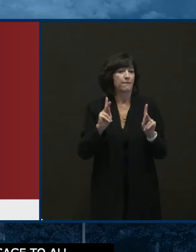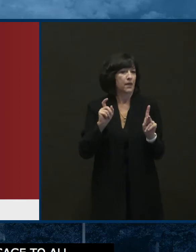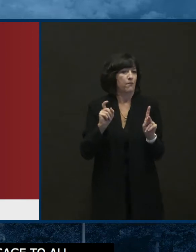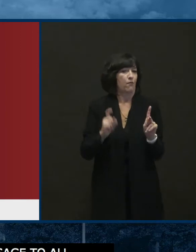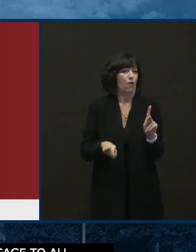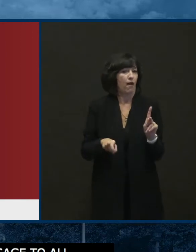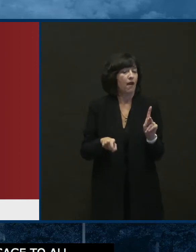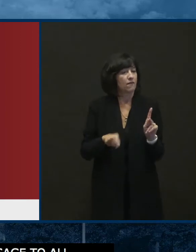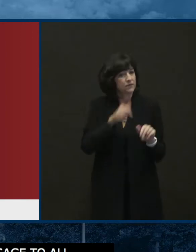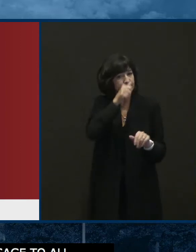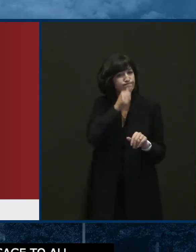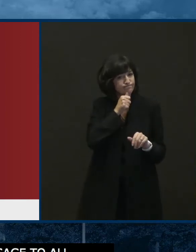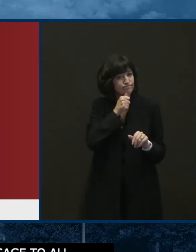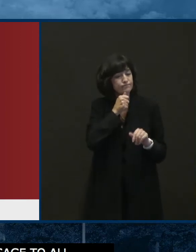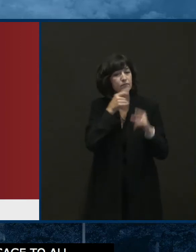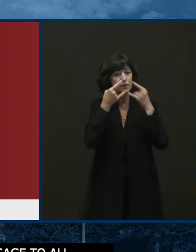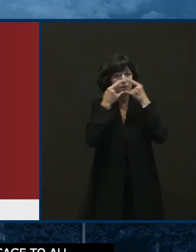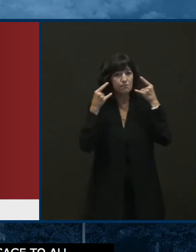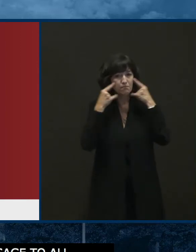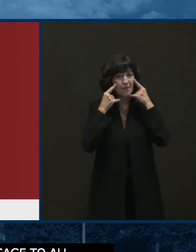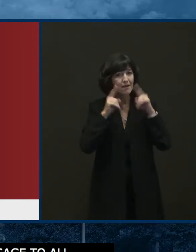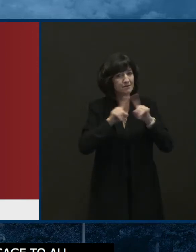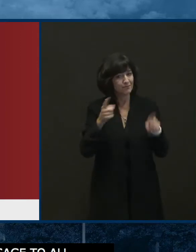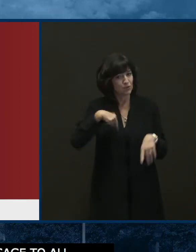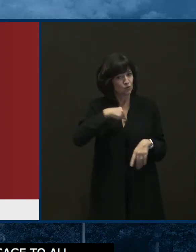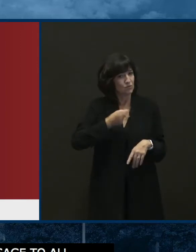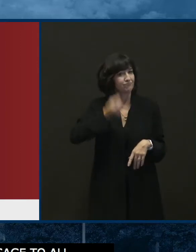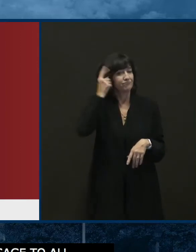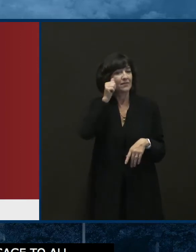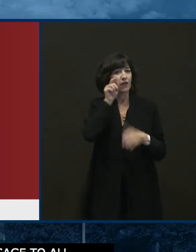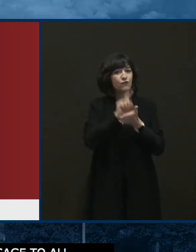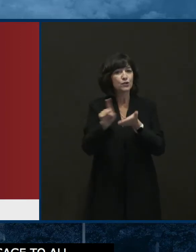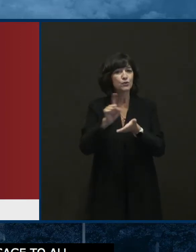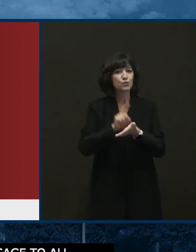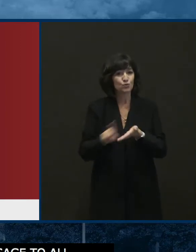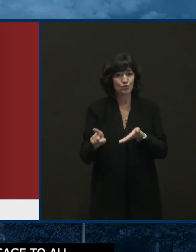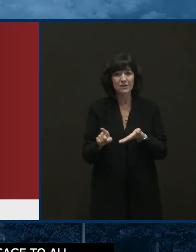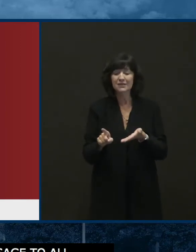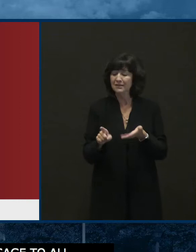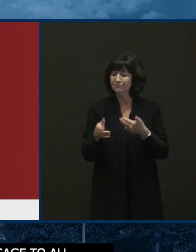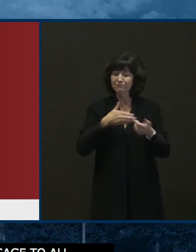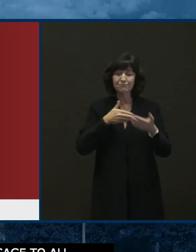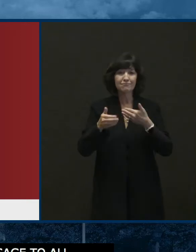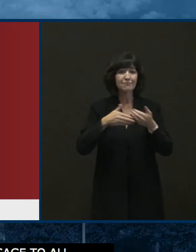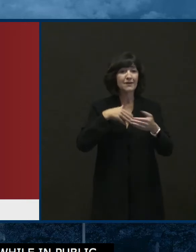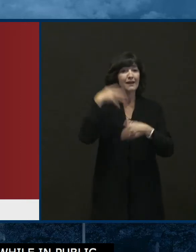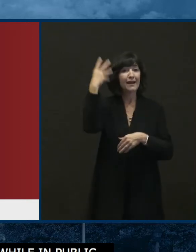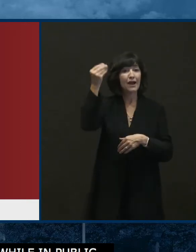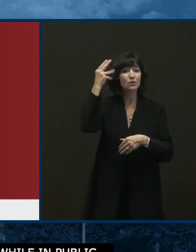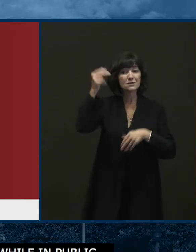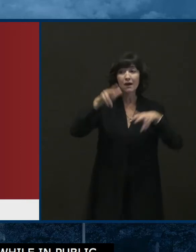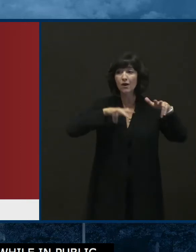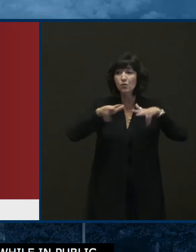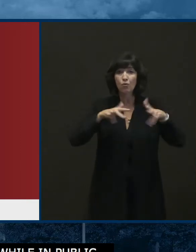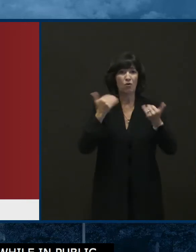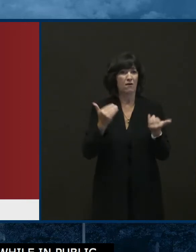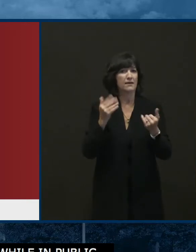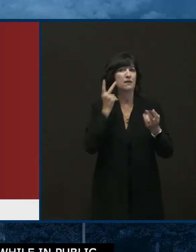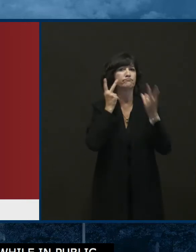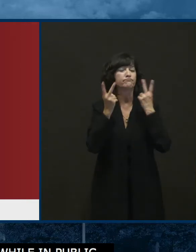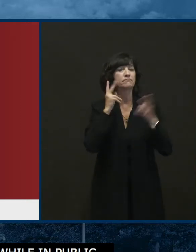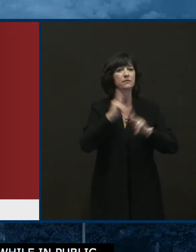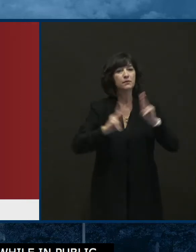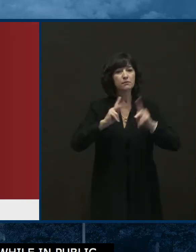week that it's more important than ever to make sure that people, even in public, even outside, are wearing masks. They're